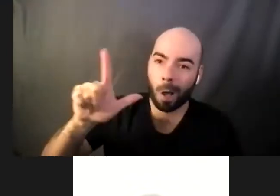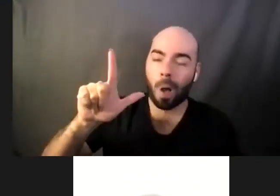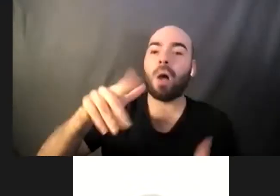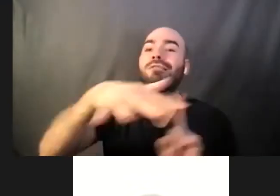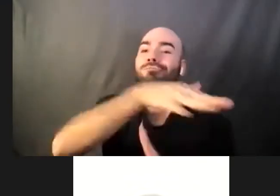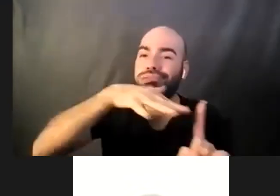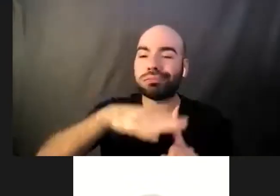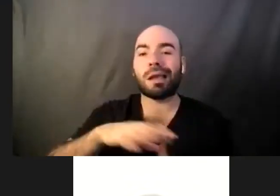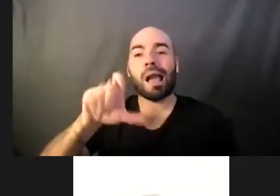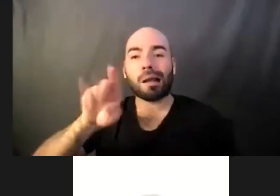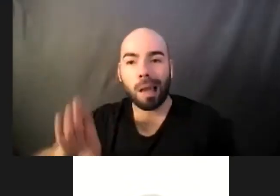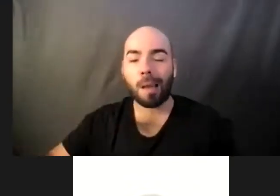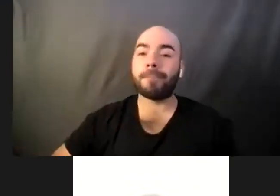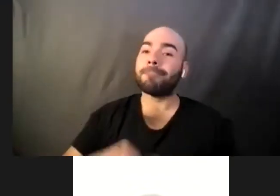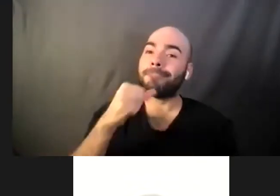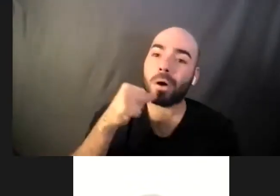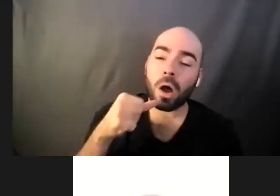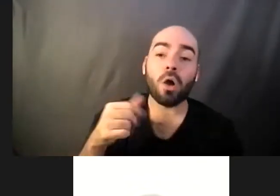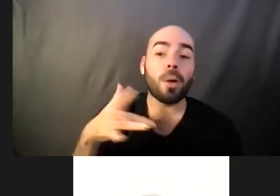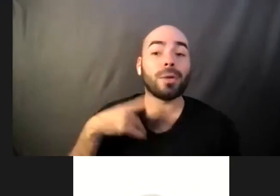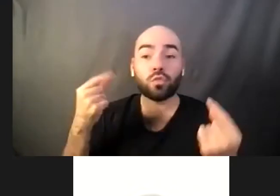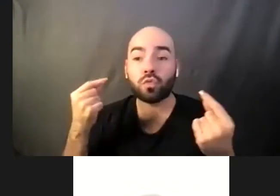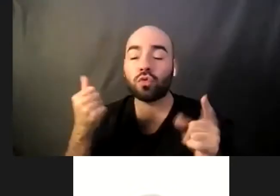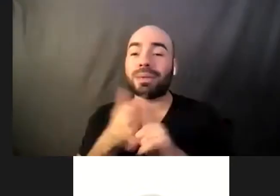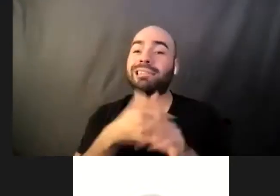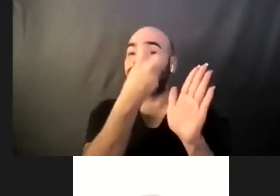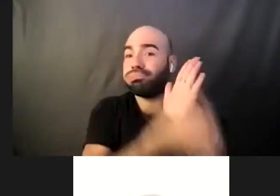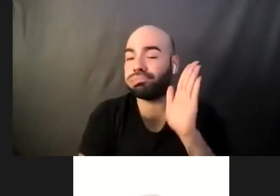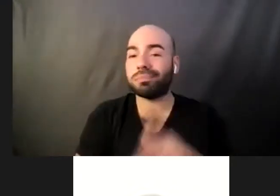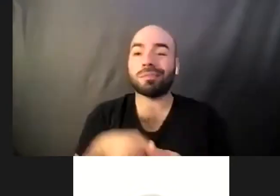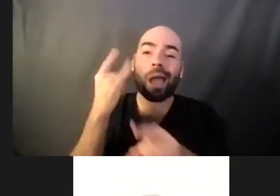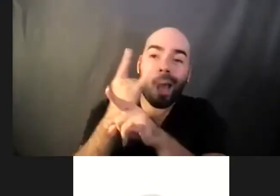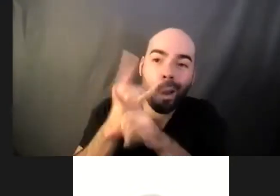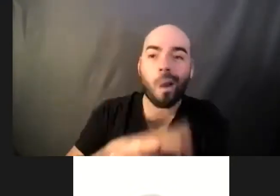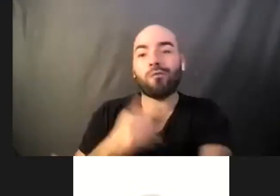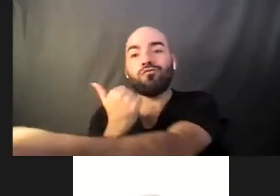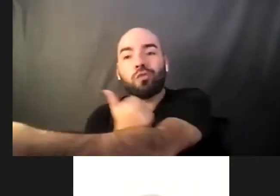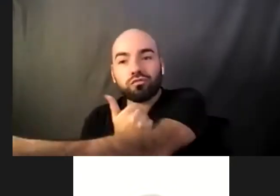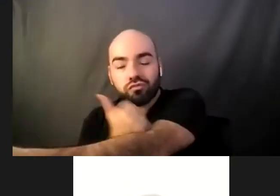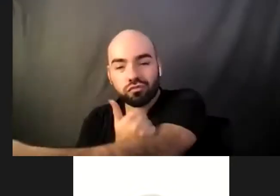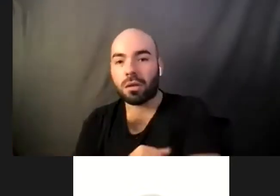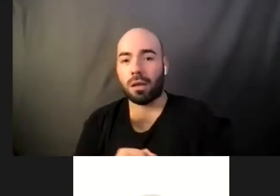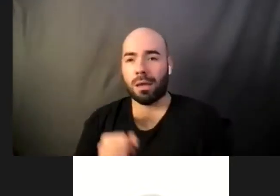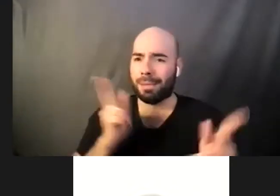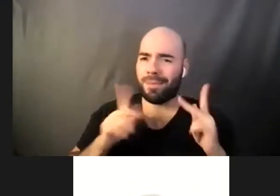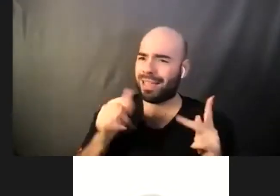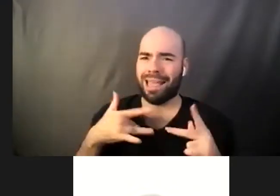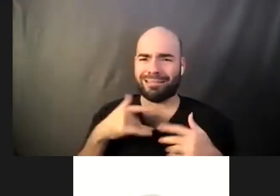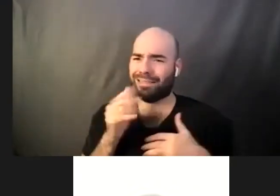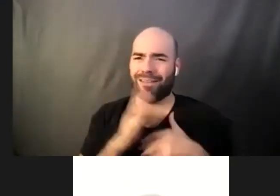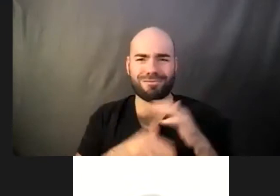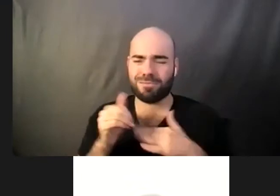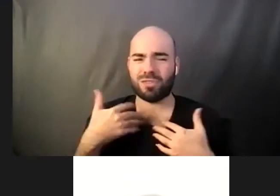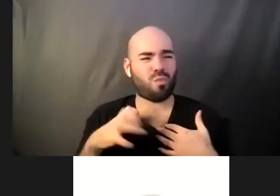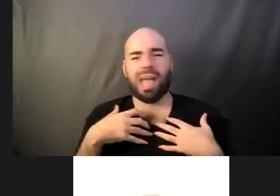bars, and they found themselves gravitating towards places where alcohol and drugs were very common, and many people felt uncomfortable and many people didn't want to do